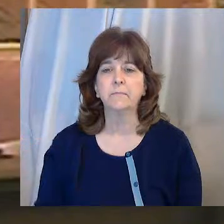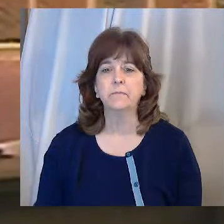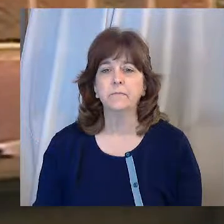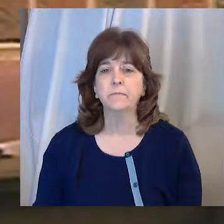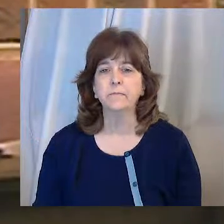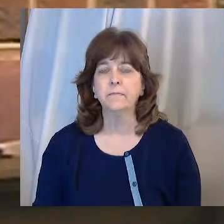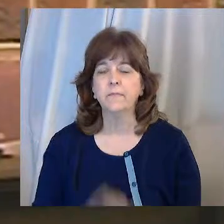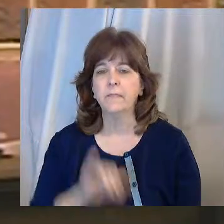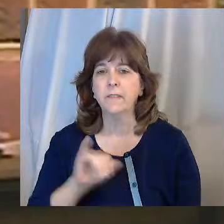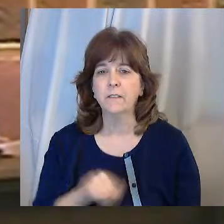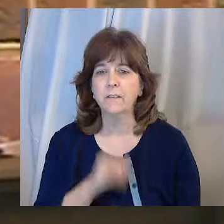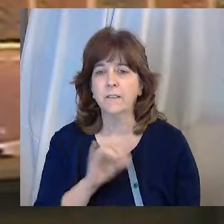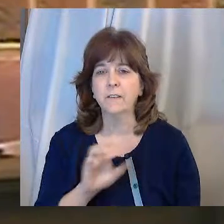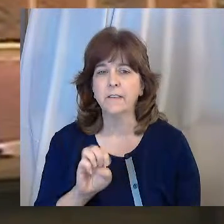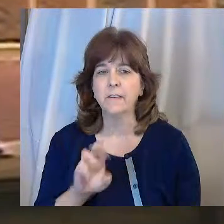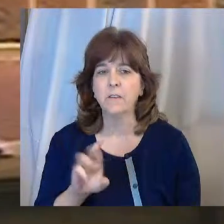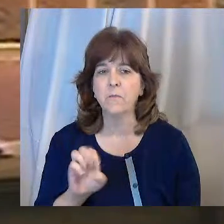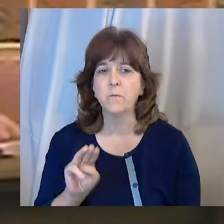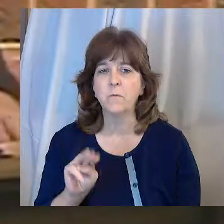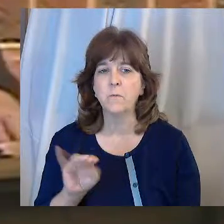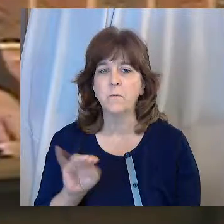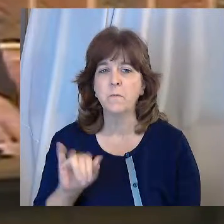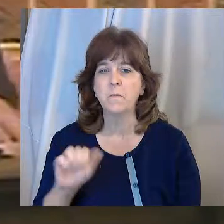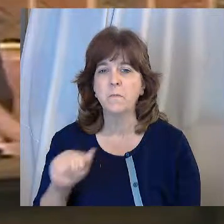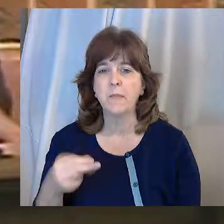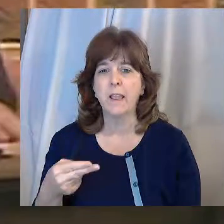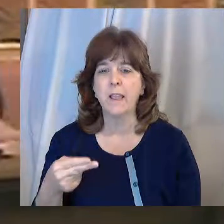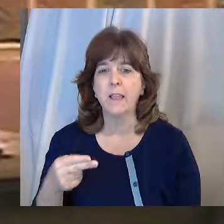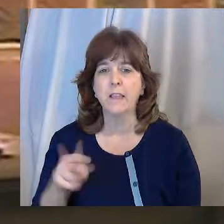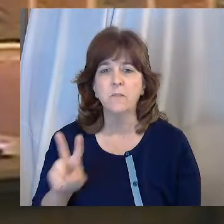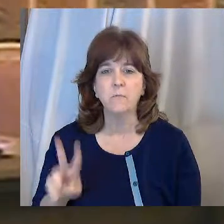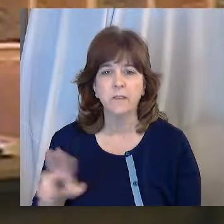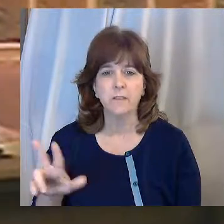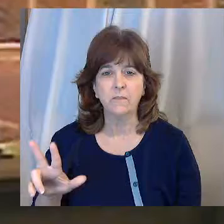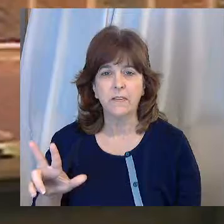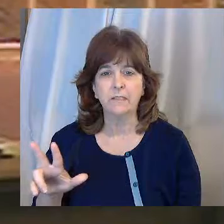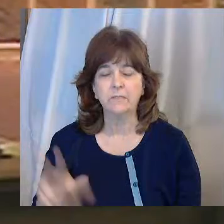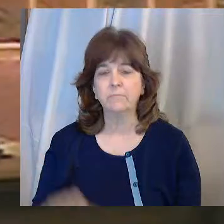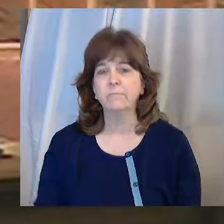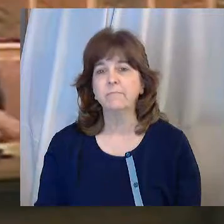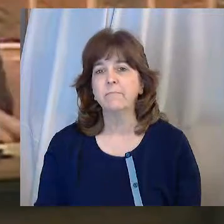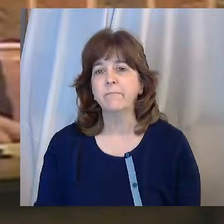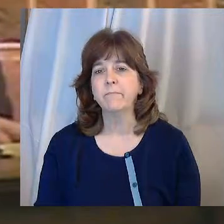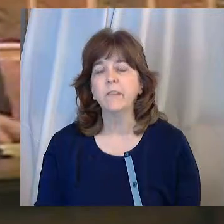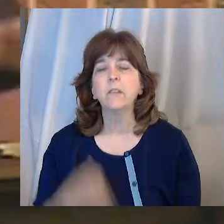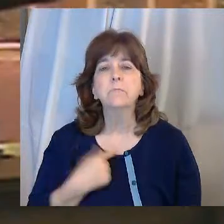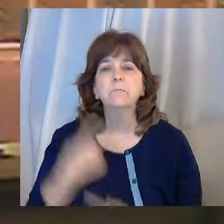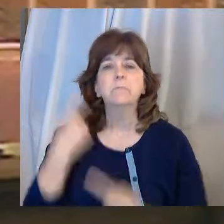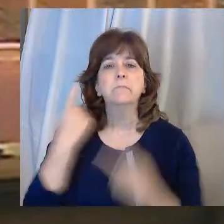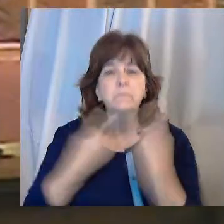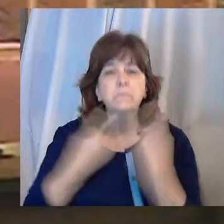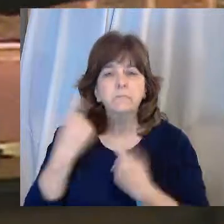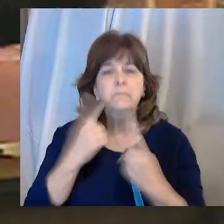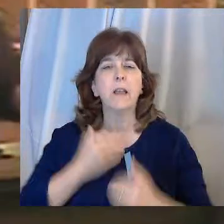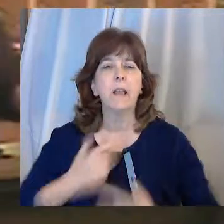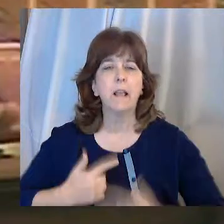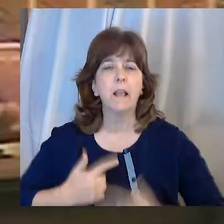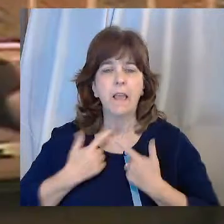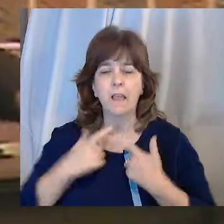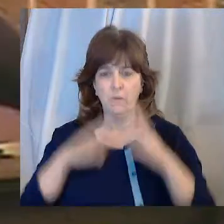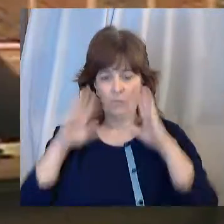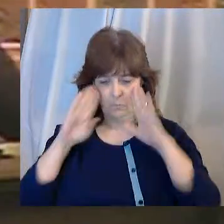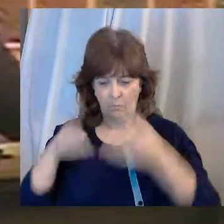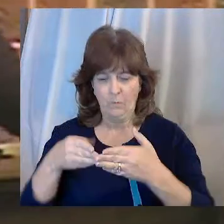23. Jeremiah chapter 23. Normally, when we think about our lives, we are interested in the things happening around us right now, current